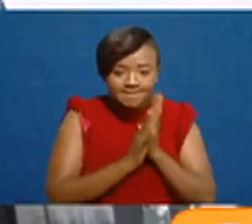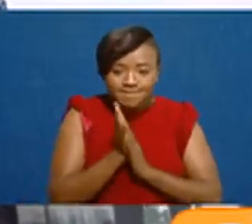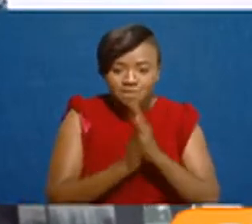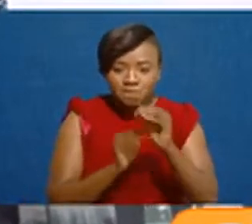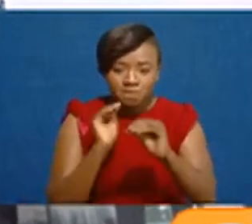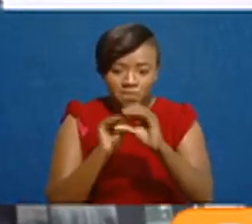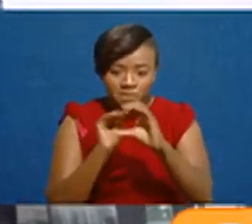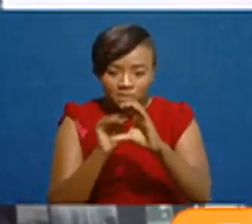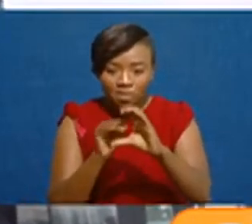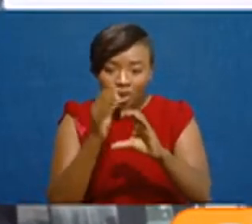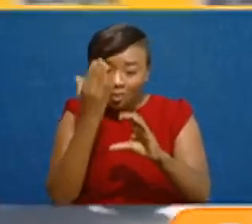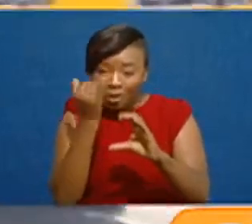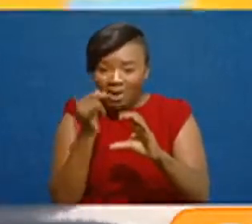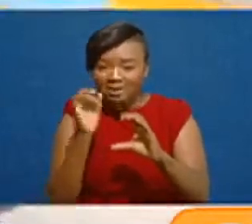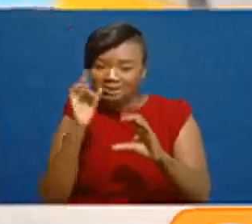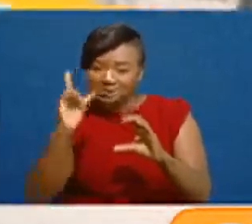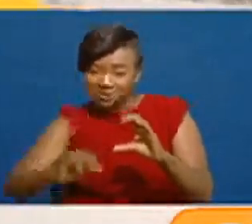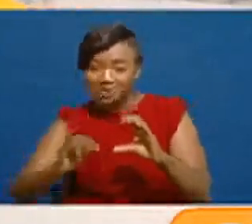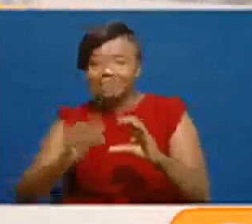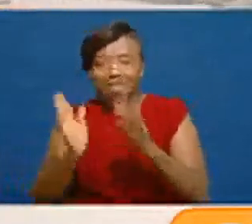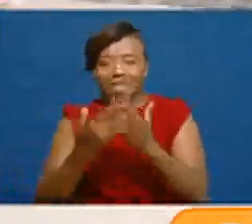may come down in future.